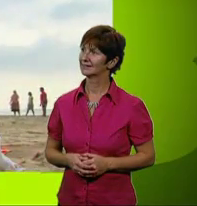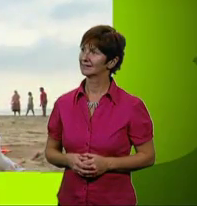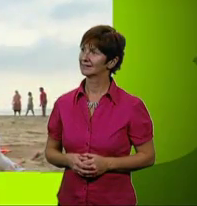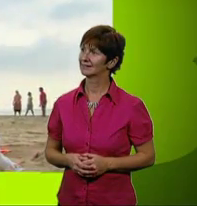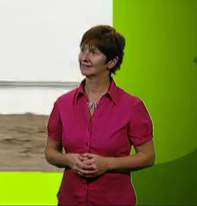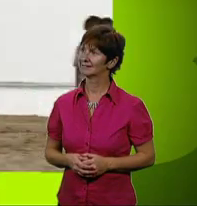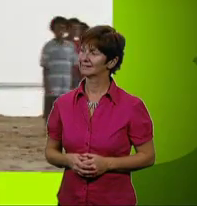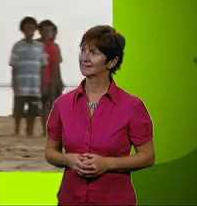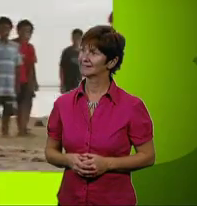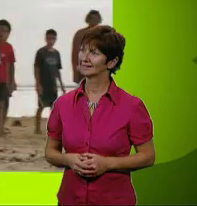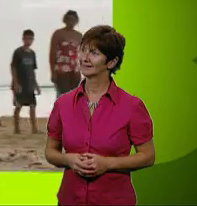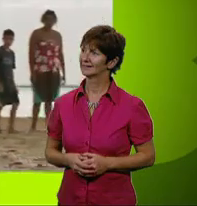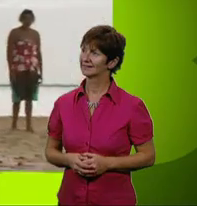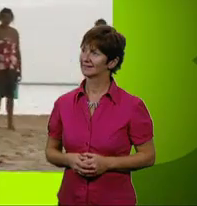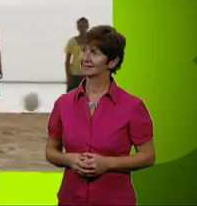Found it.